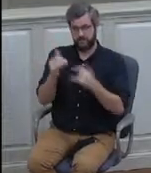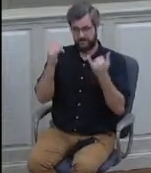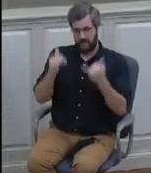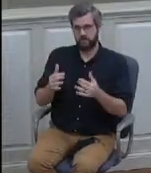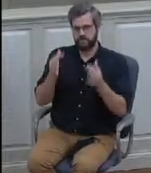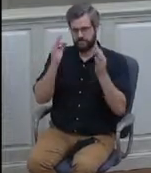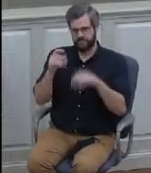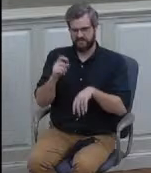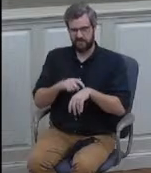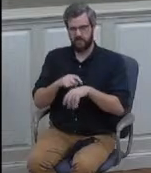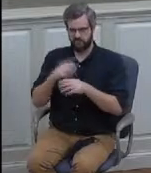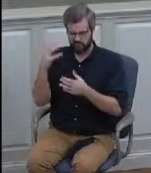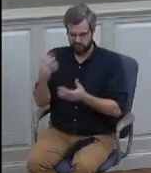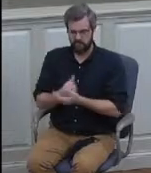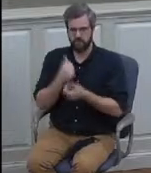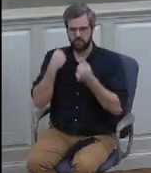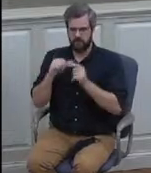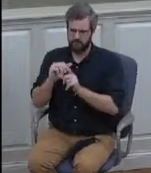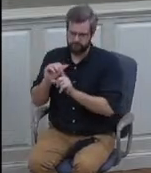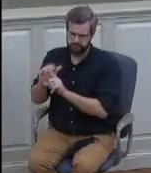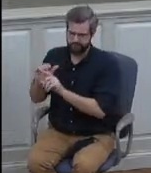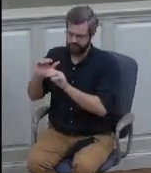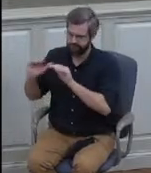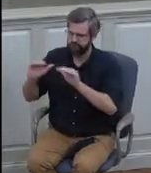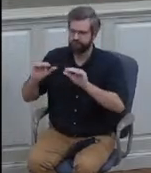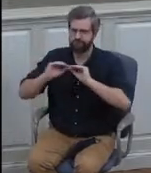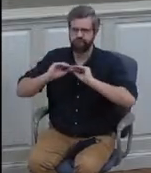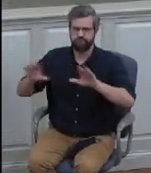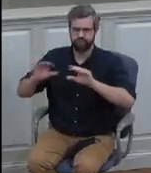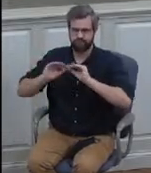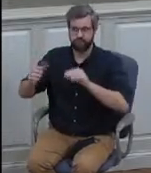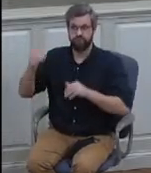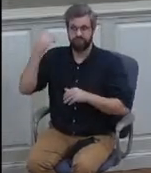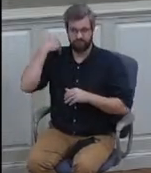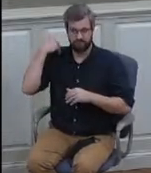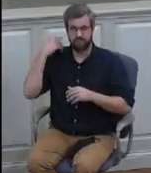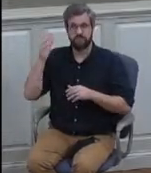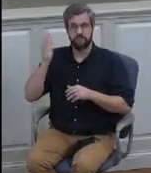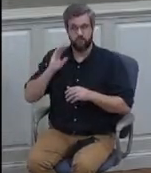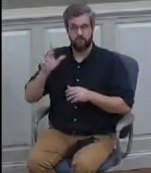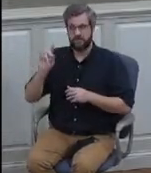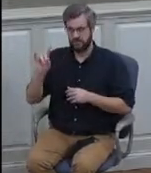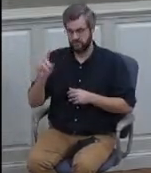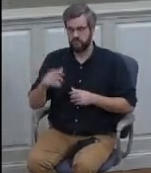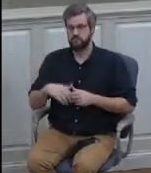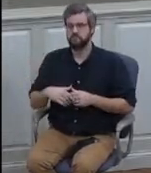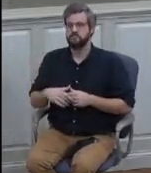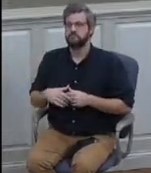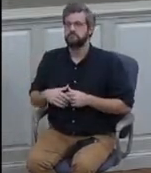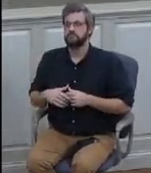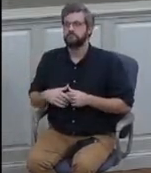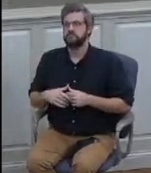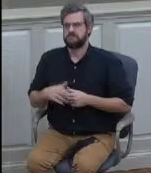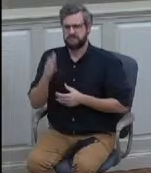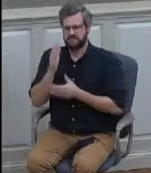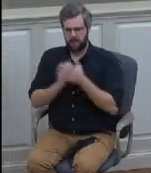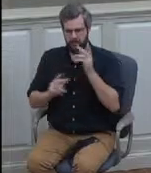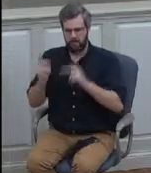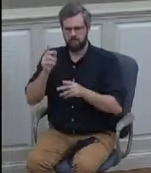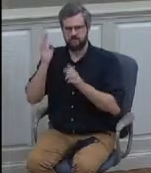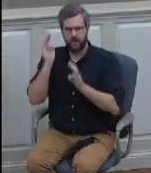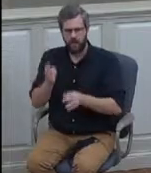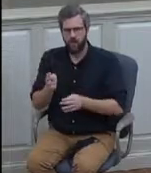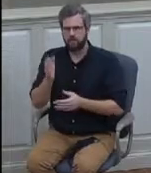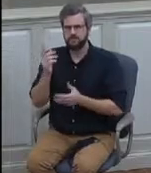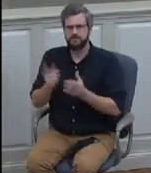time to really start trying to push it. We did an initial rollout. We had some downloads. We've had some